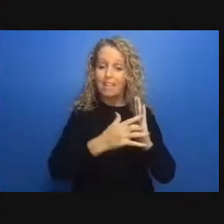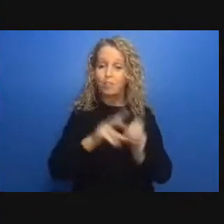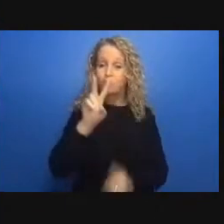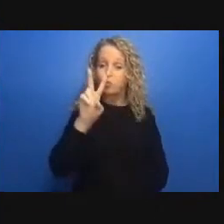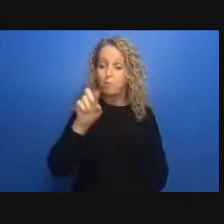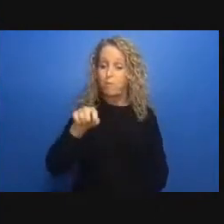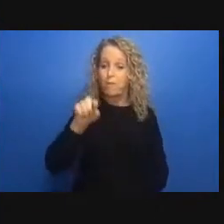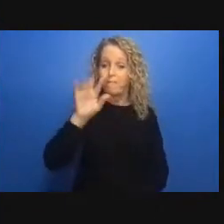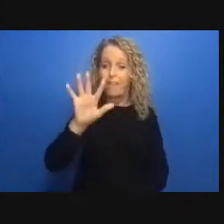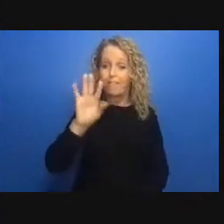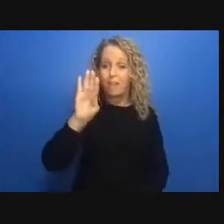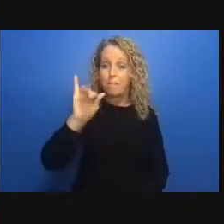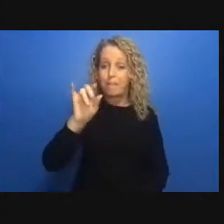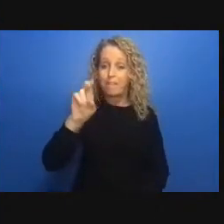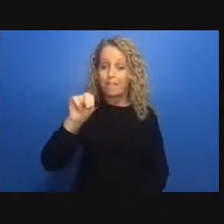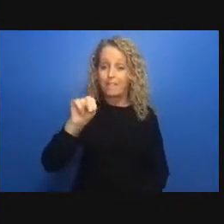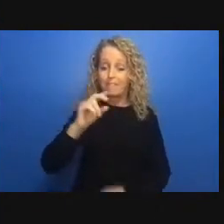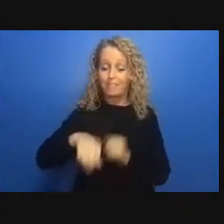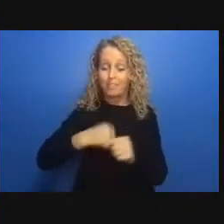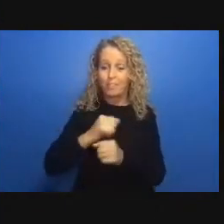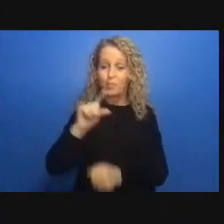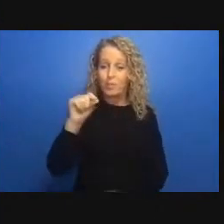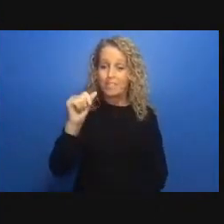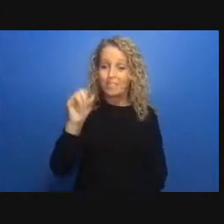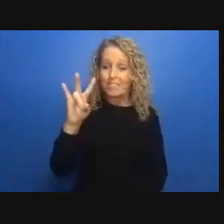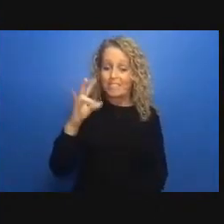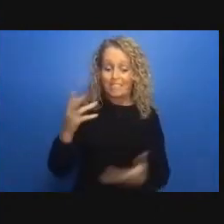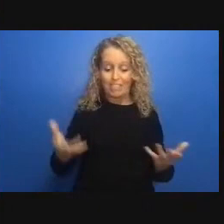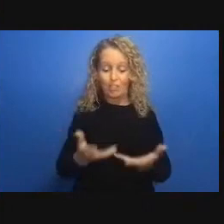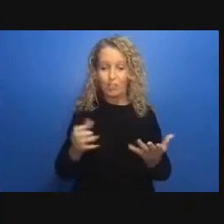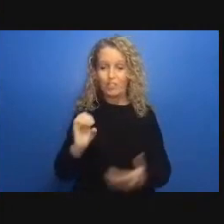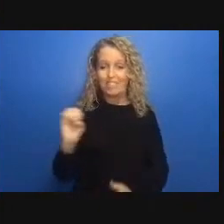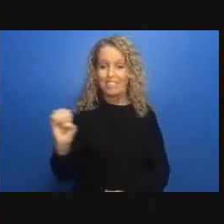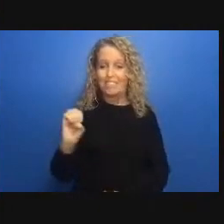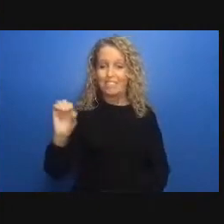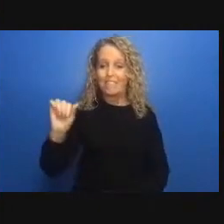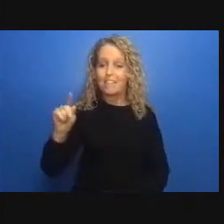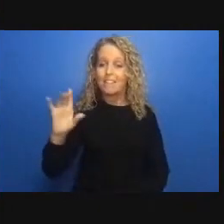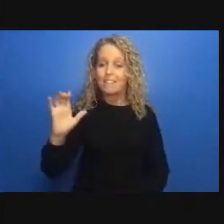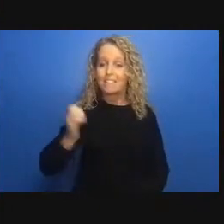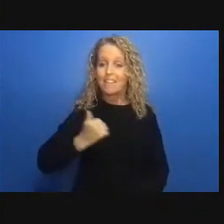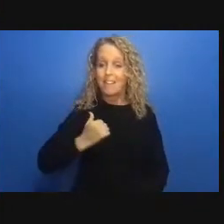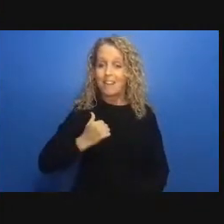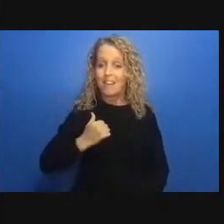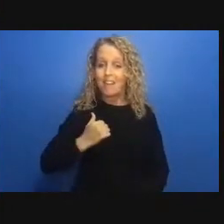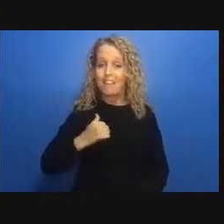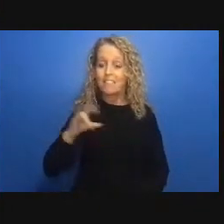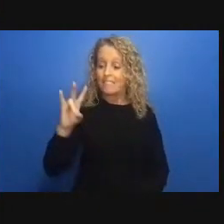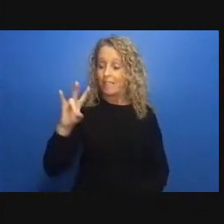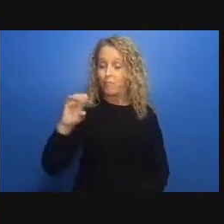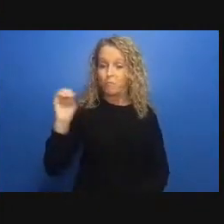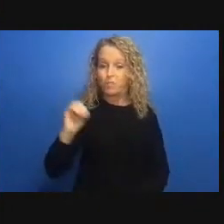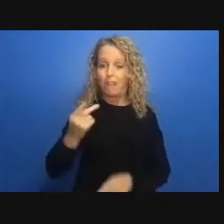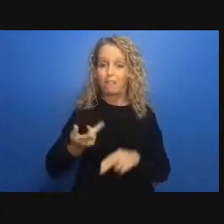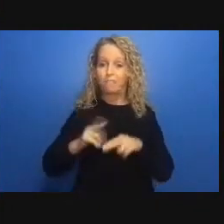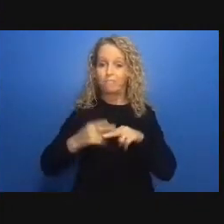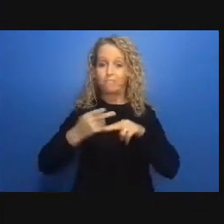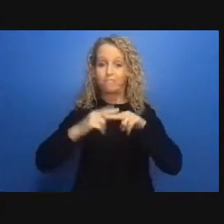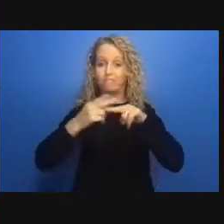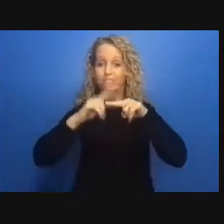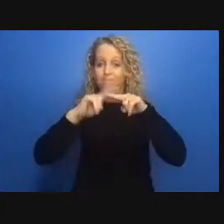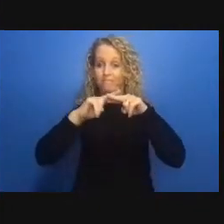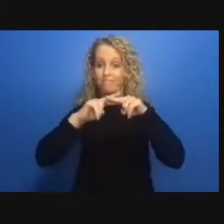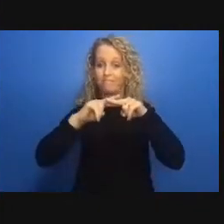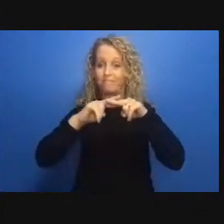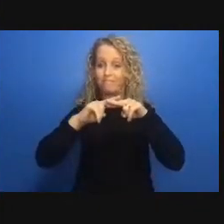in 2017 here in Atlantic Canada, and were increasing at 7% per year for the